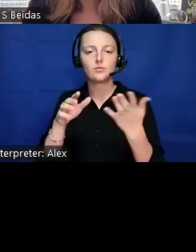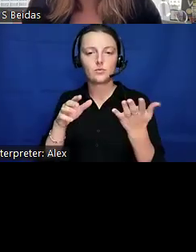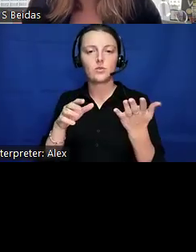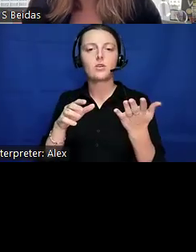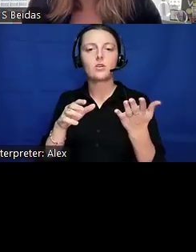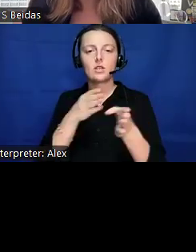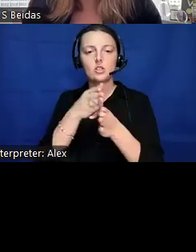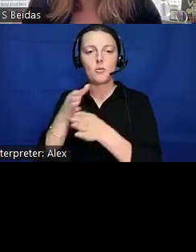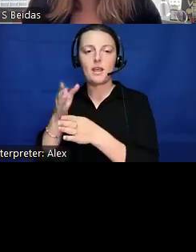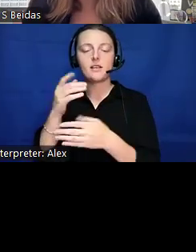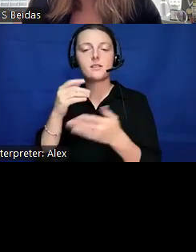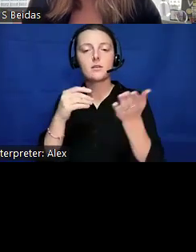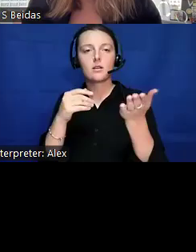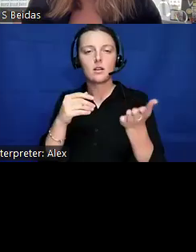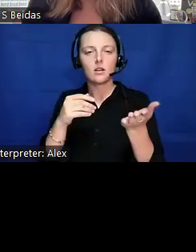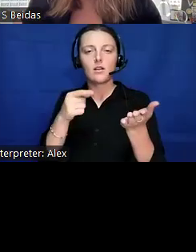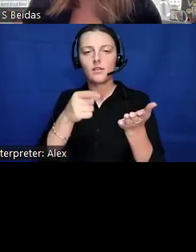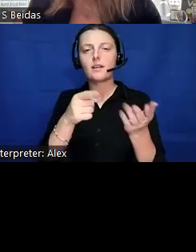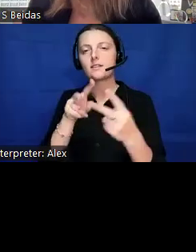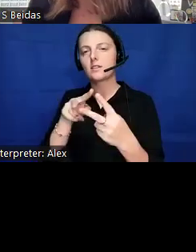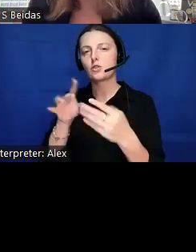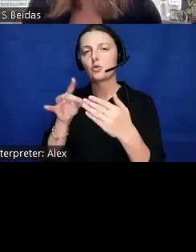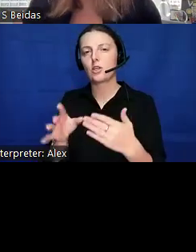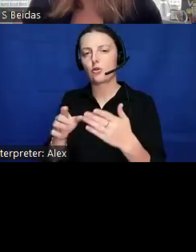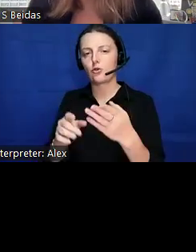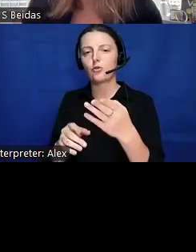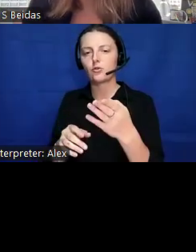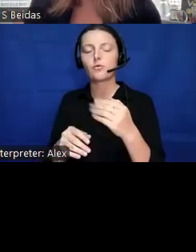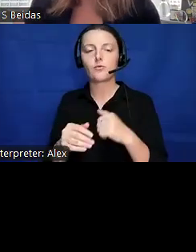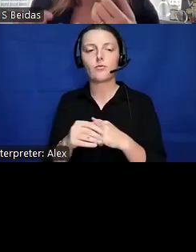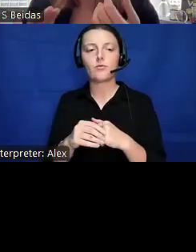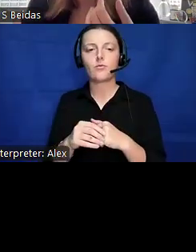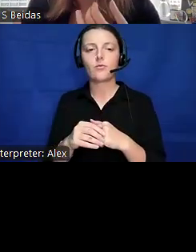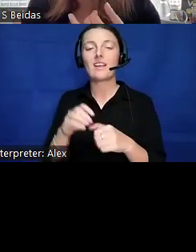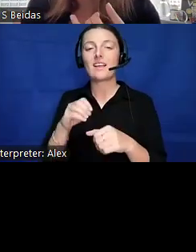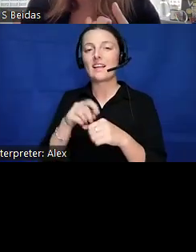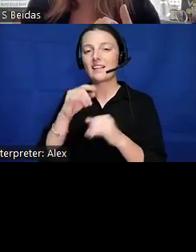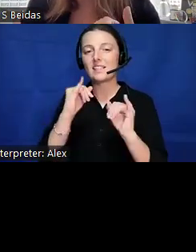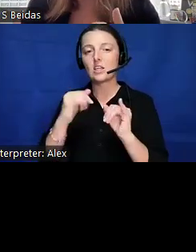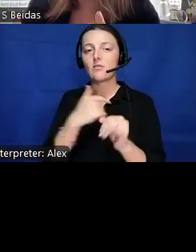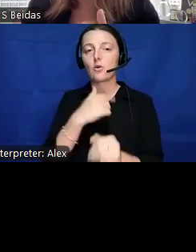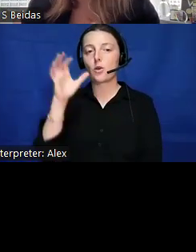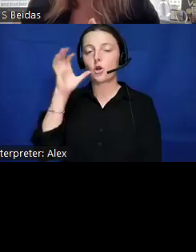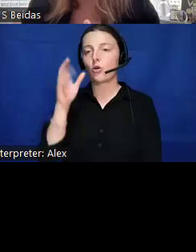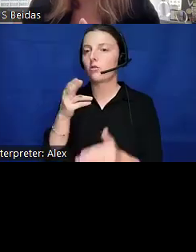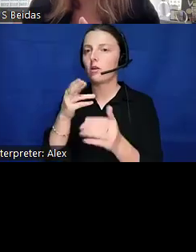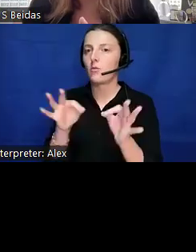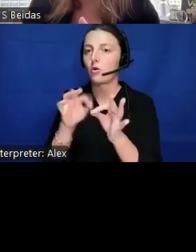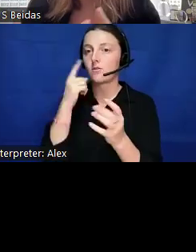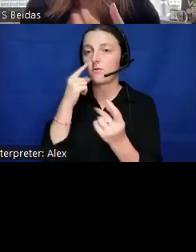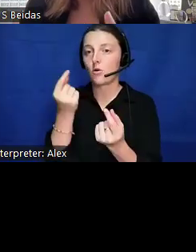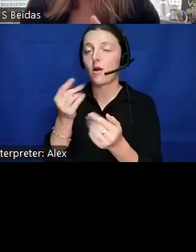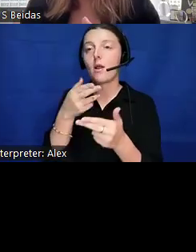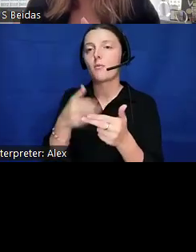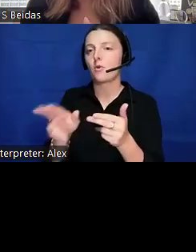by my colleagues, Dr. Wolk and Dr. Jaegerheimen. And we heard in those interviews the importance of having a brief program, so less